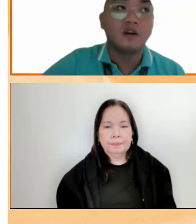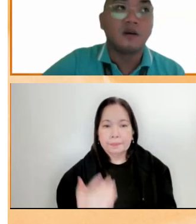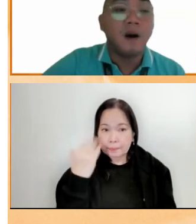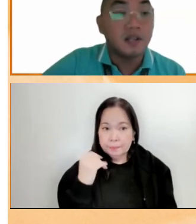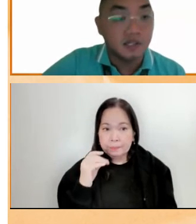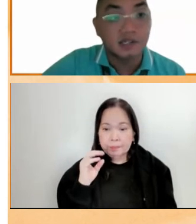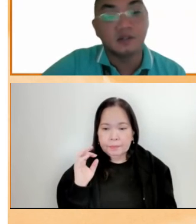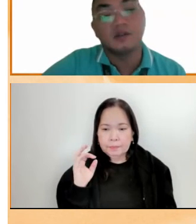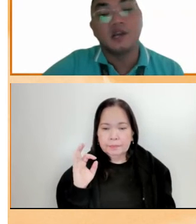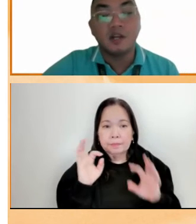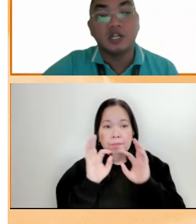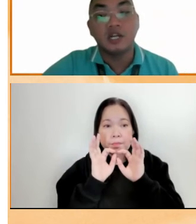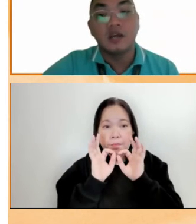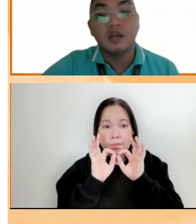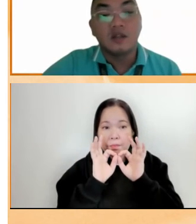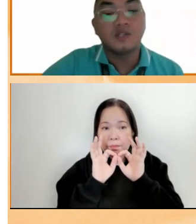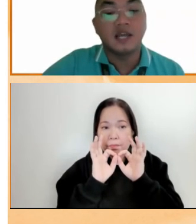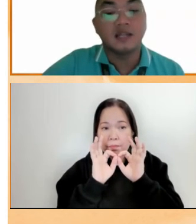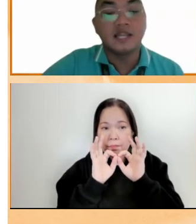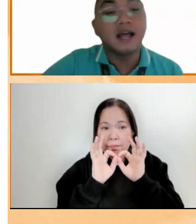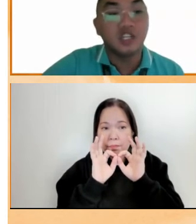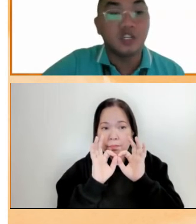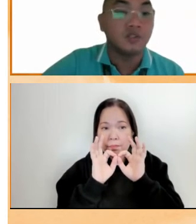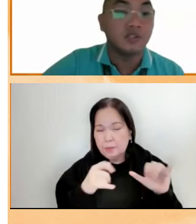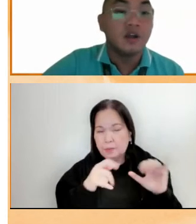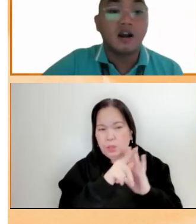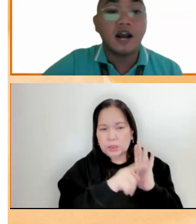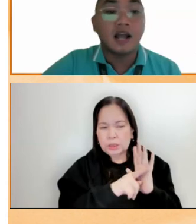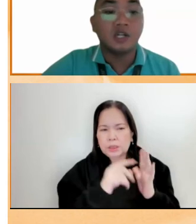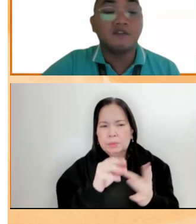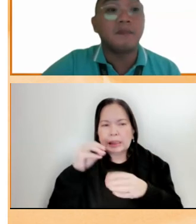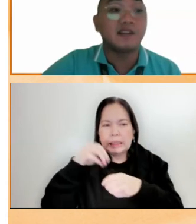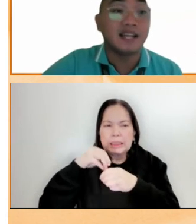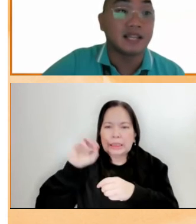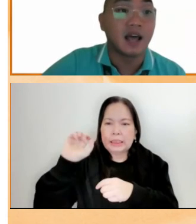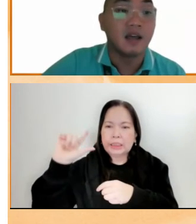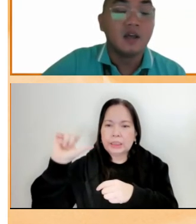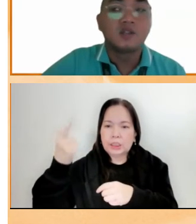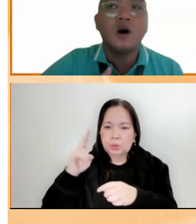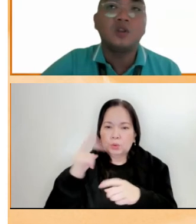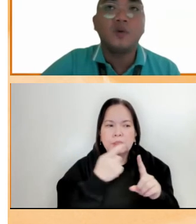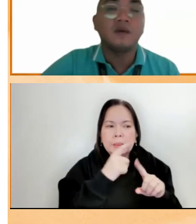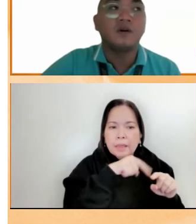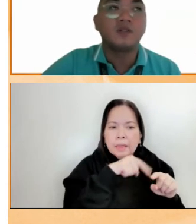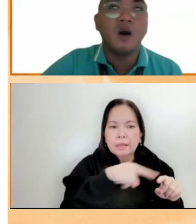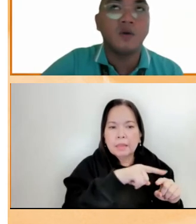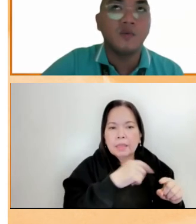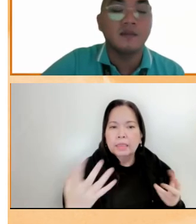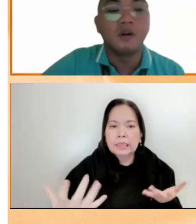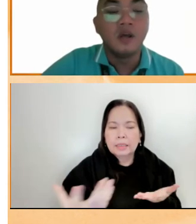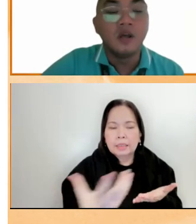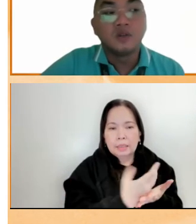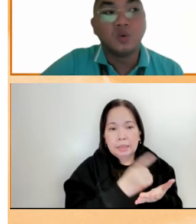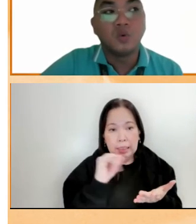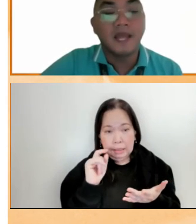our policies, especially those in the LGUs, are actually from baseline data. So how are we